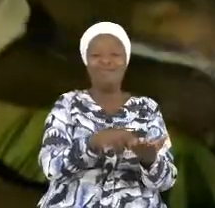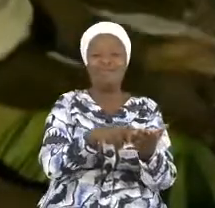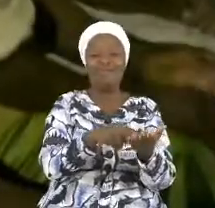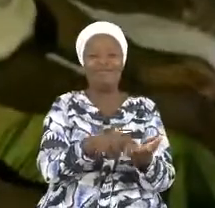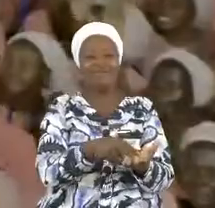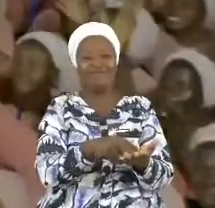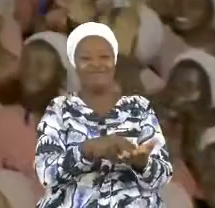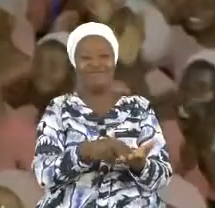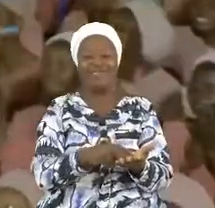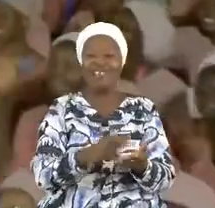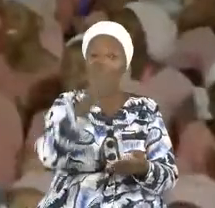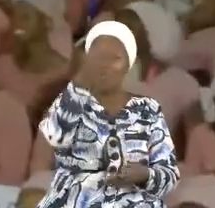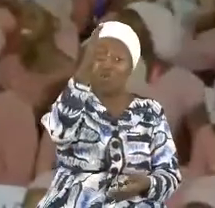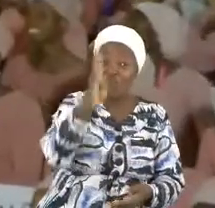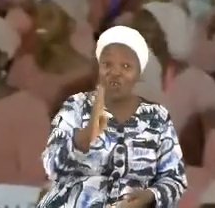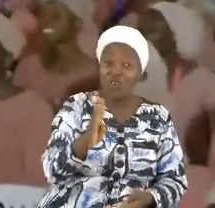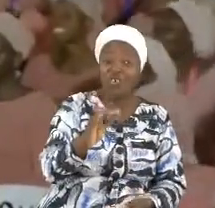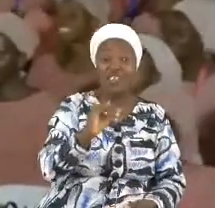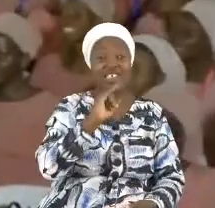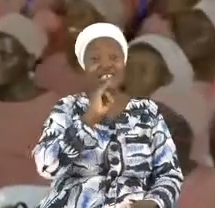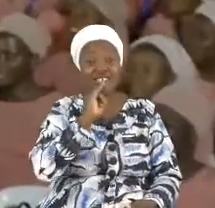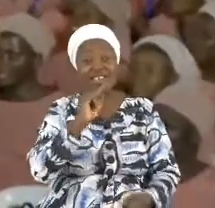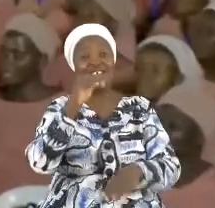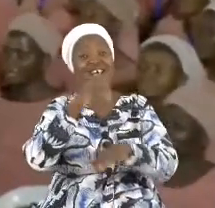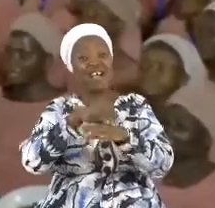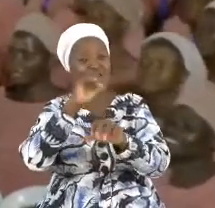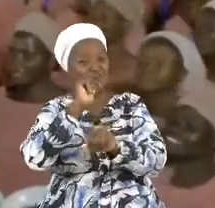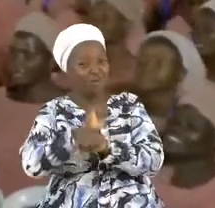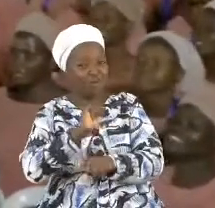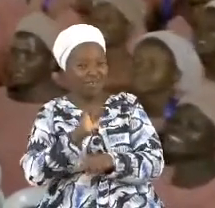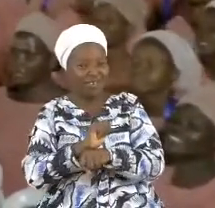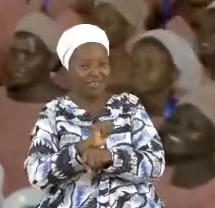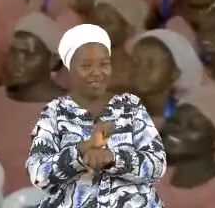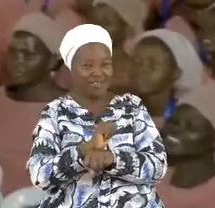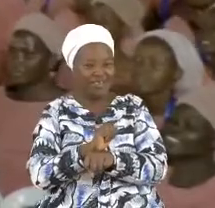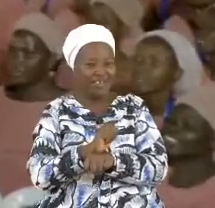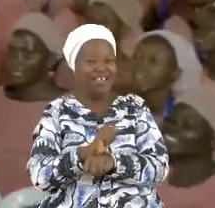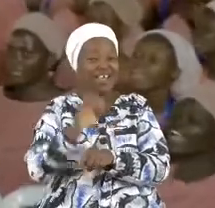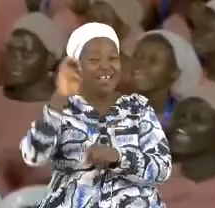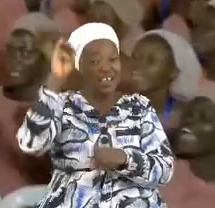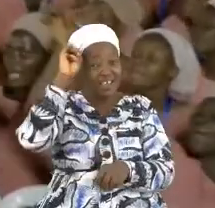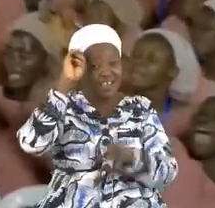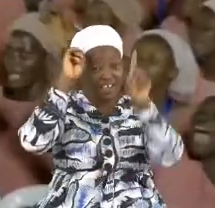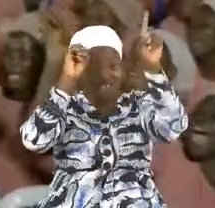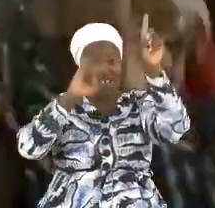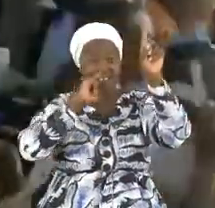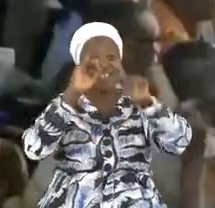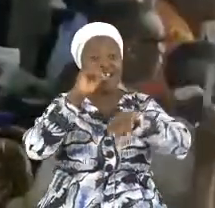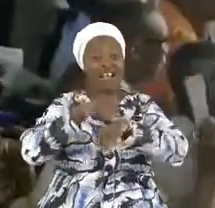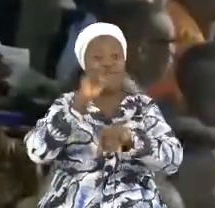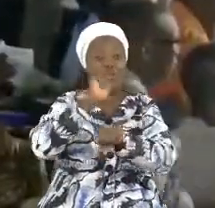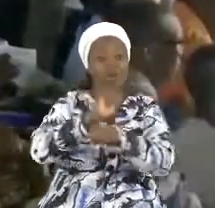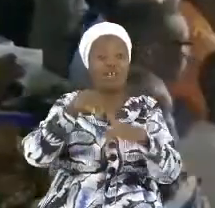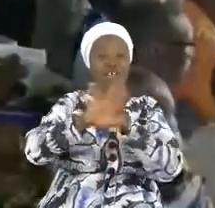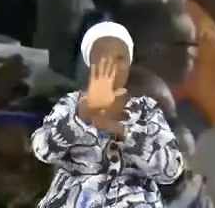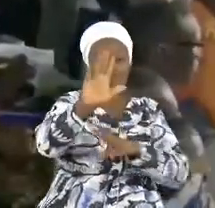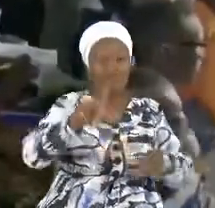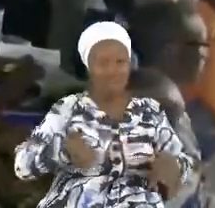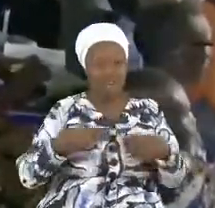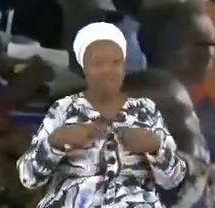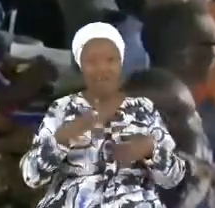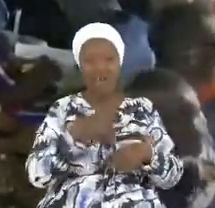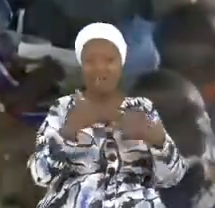God is at work. He's at work in your life. And today,